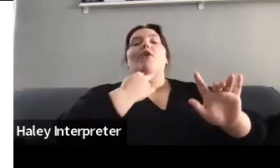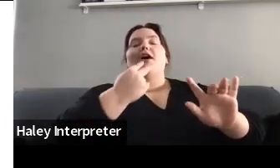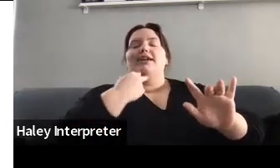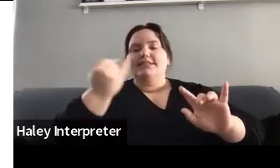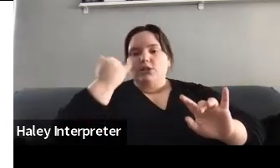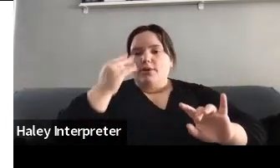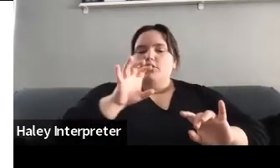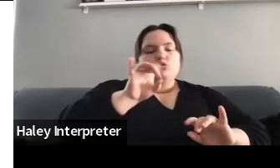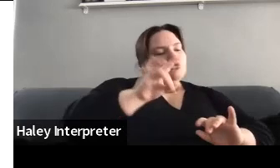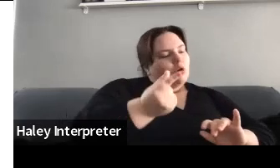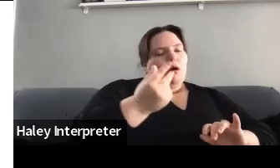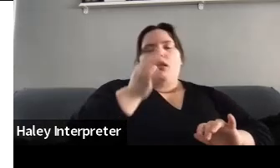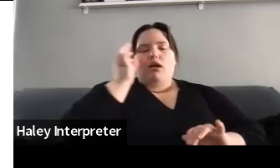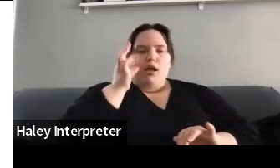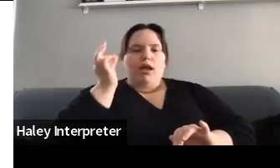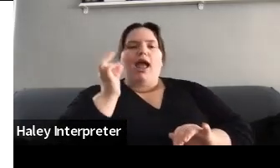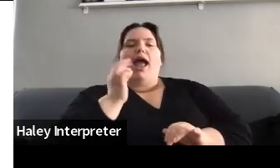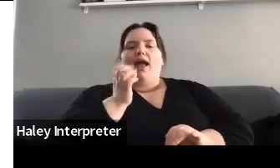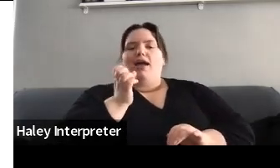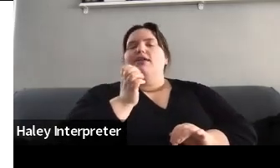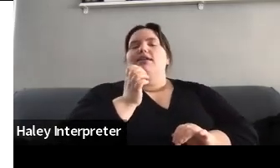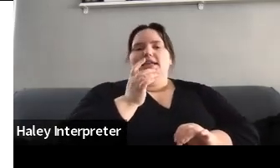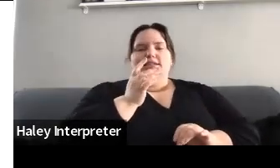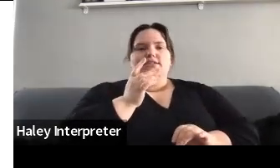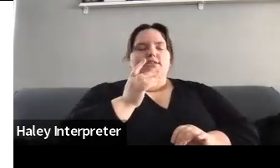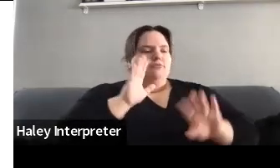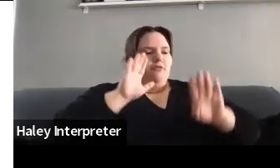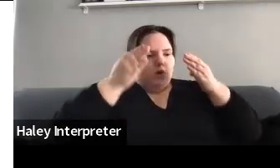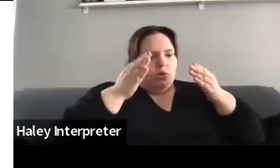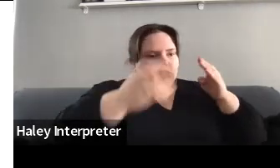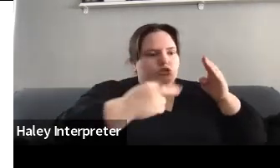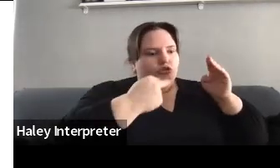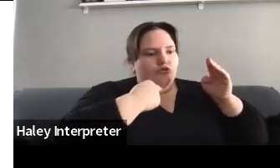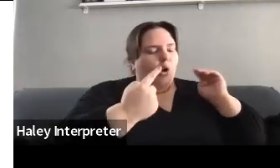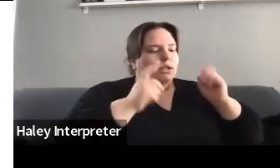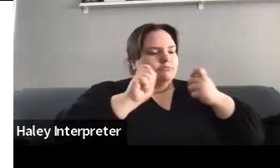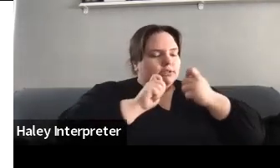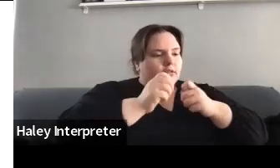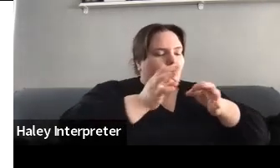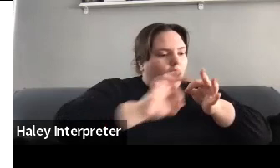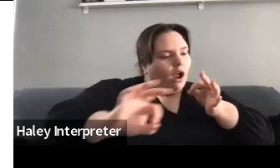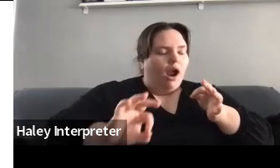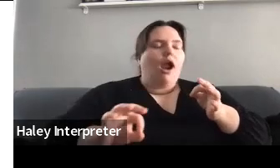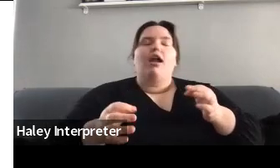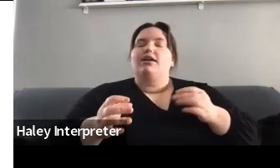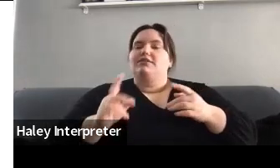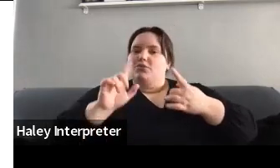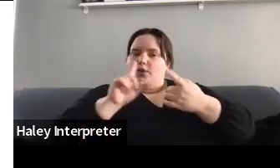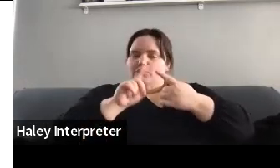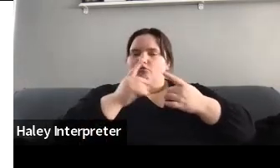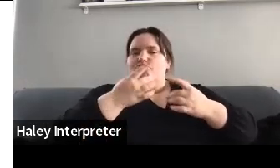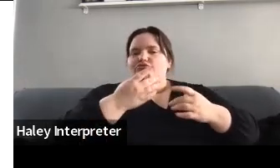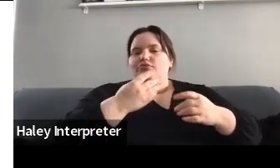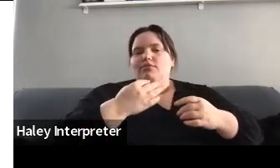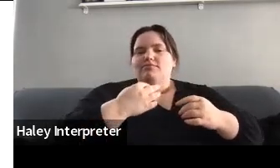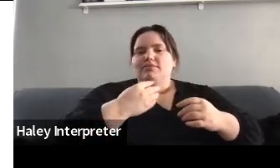or cat or other animal is very trained towards your voice and a certain saying when you're going to feed them, that might be